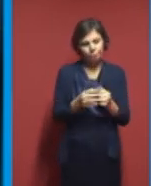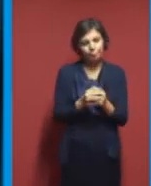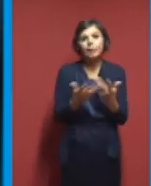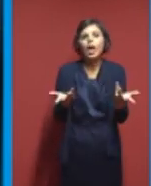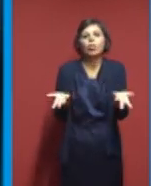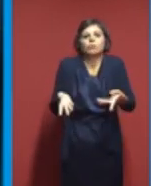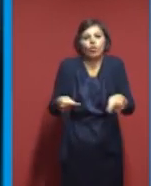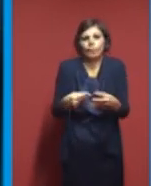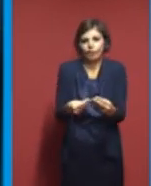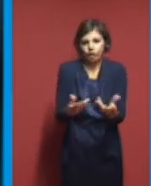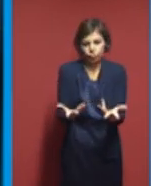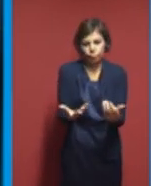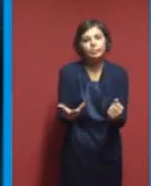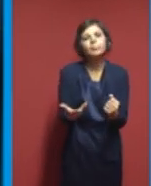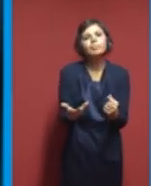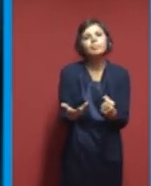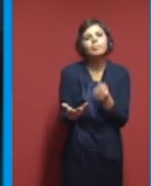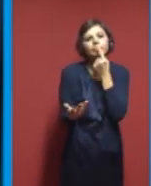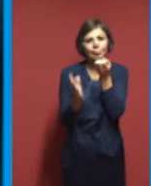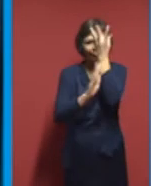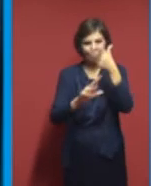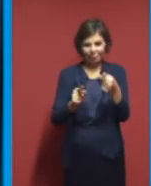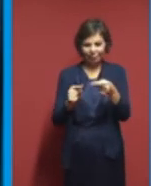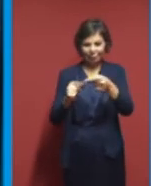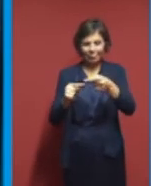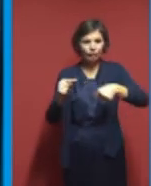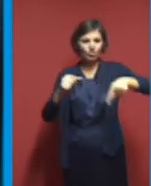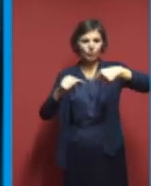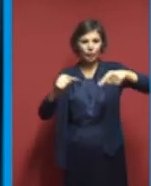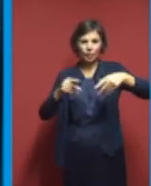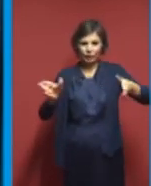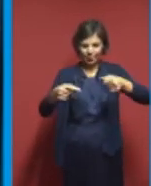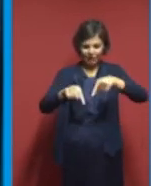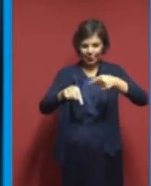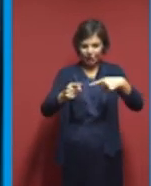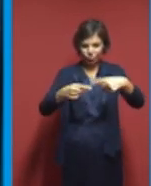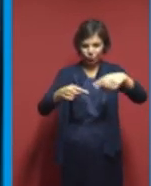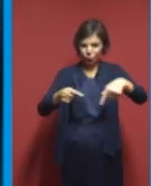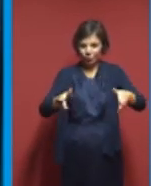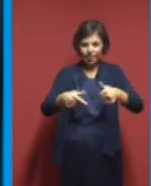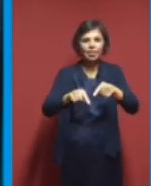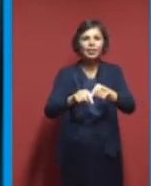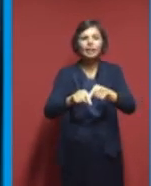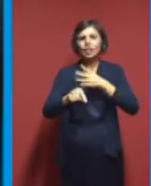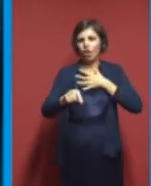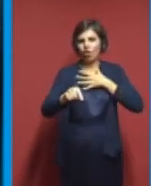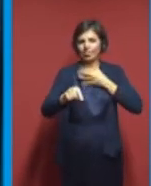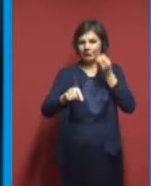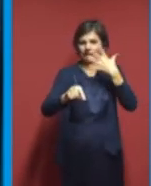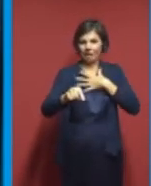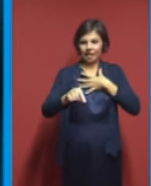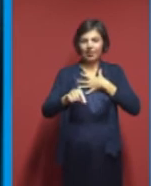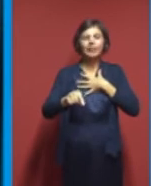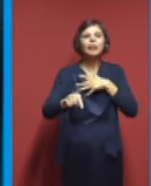And so we really believe that we can start to use, as technology on the consumer market gets better and better, to be able to use some of that technology in the